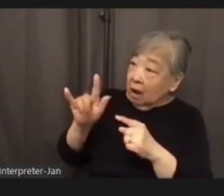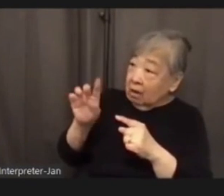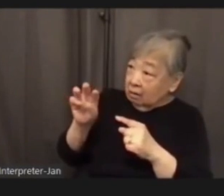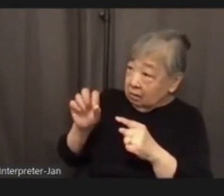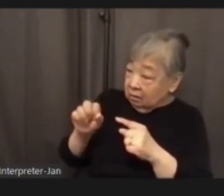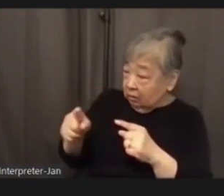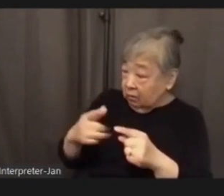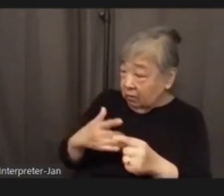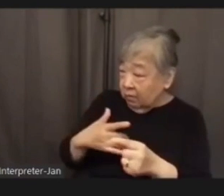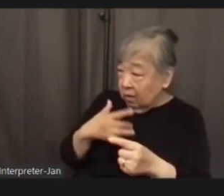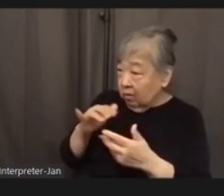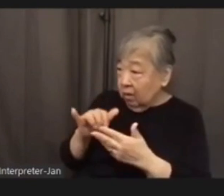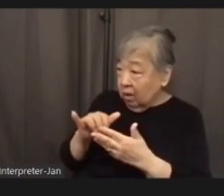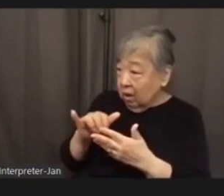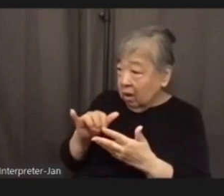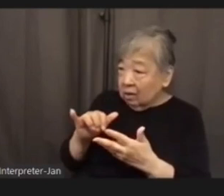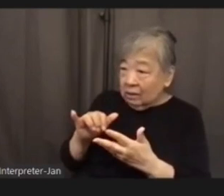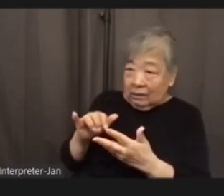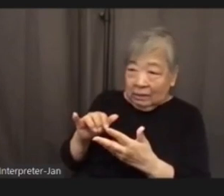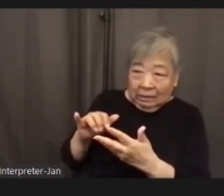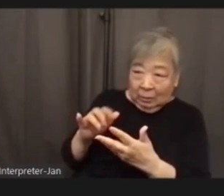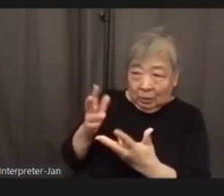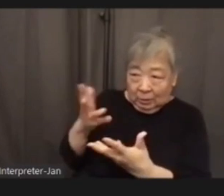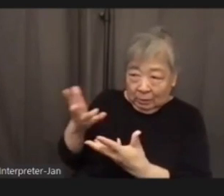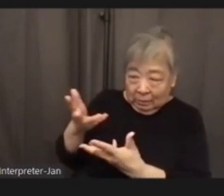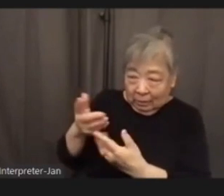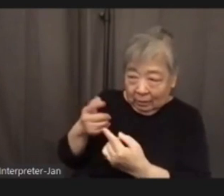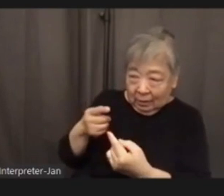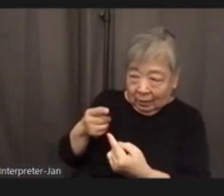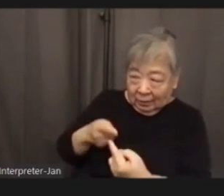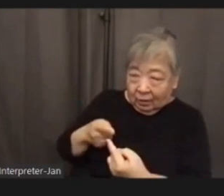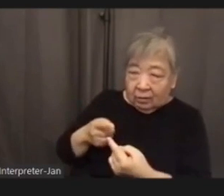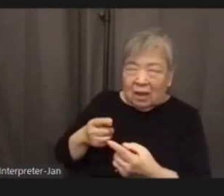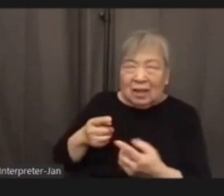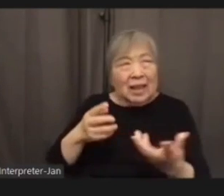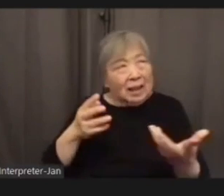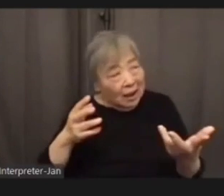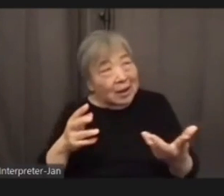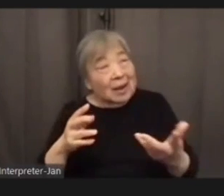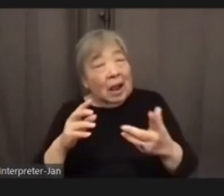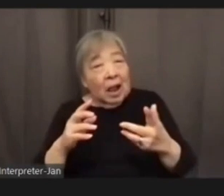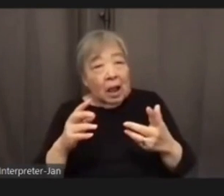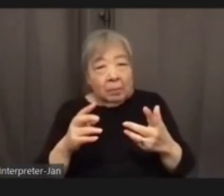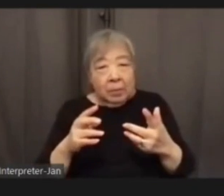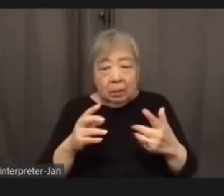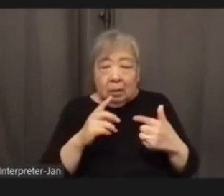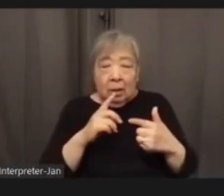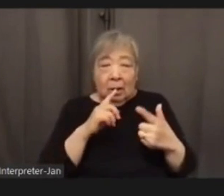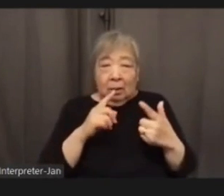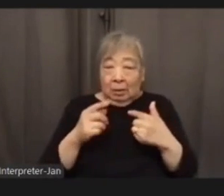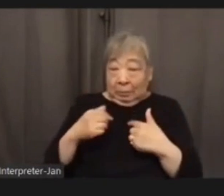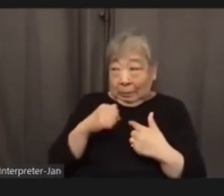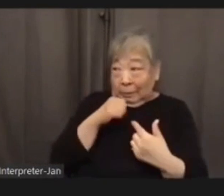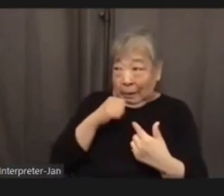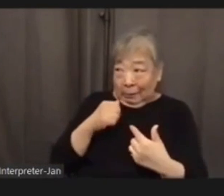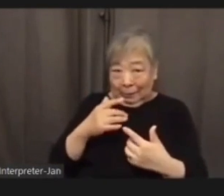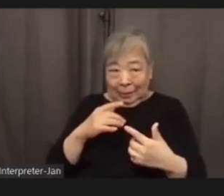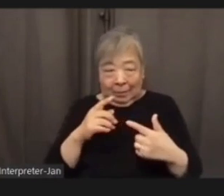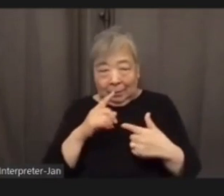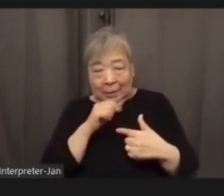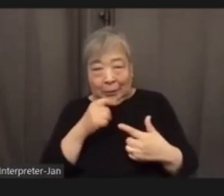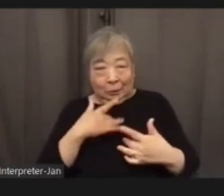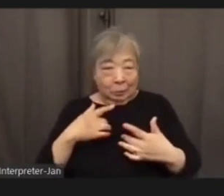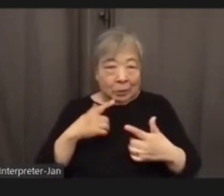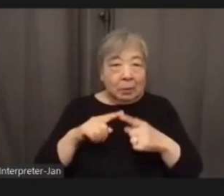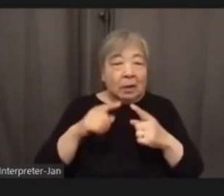felt that would work against a coherent album. Yes, right. It didn't concern me at all, but it concerned me. I